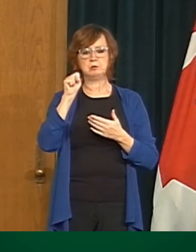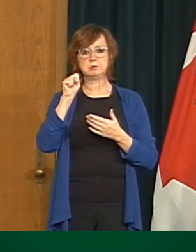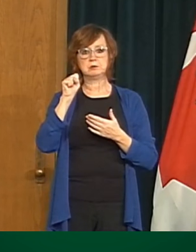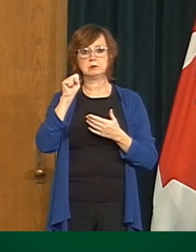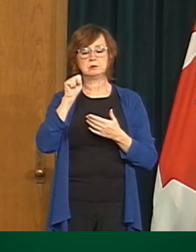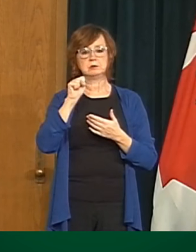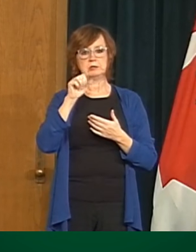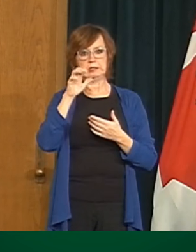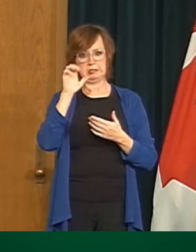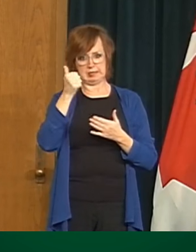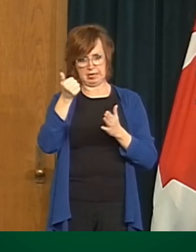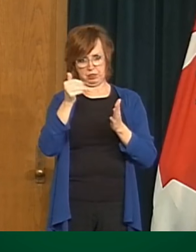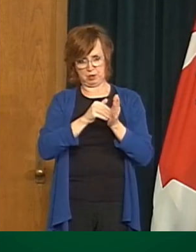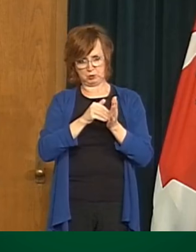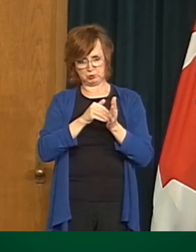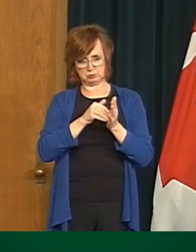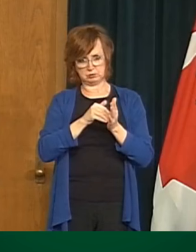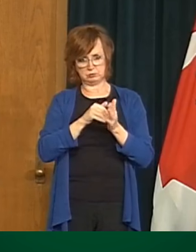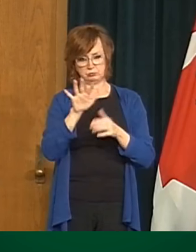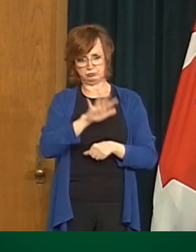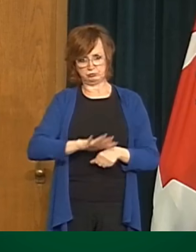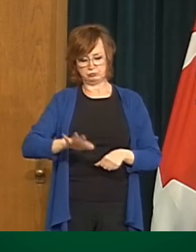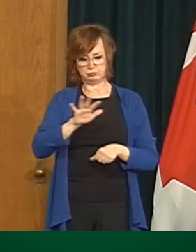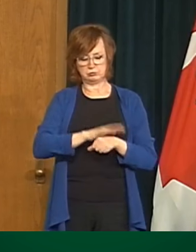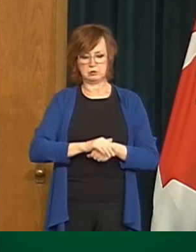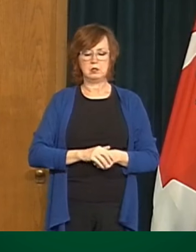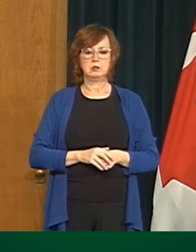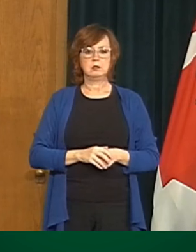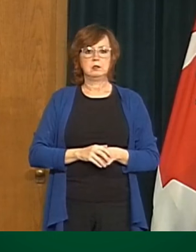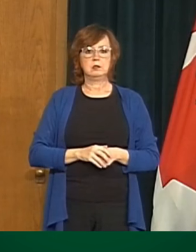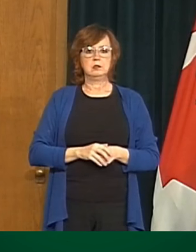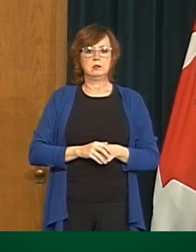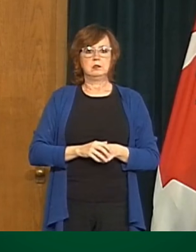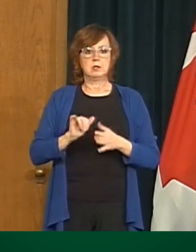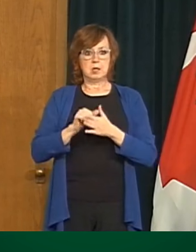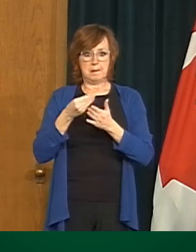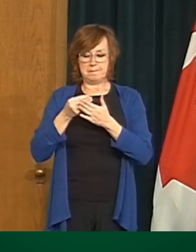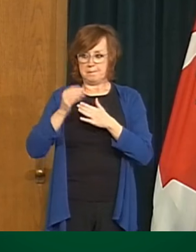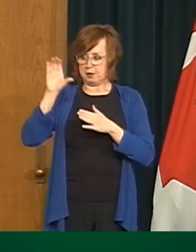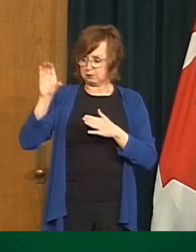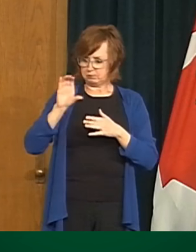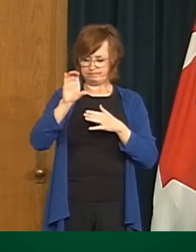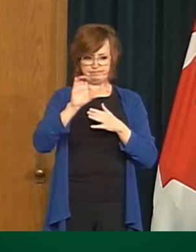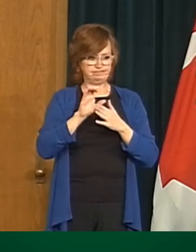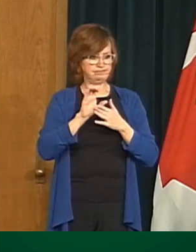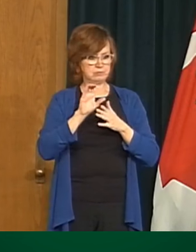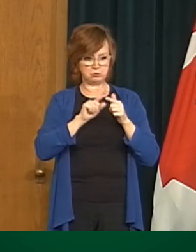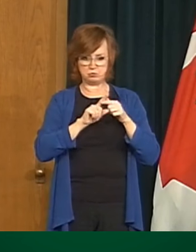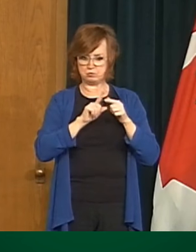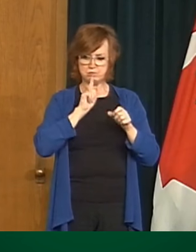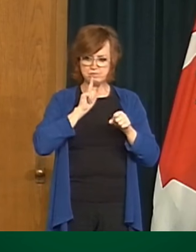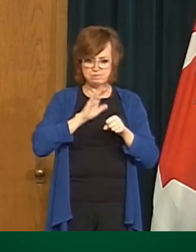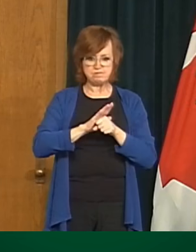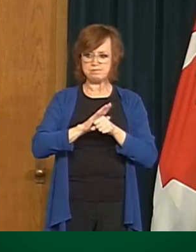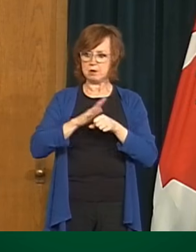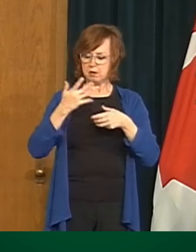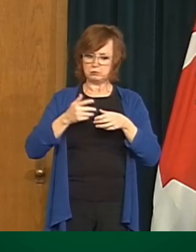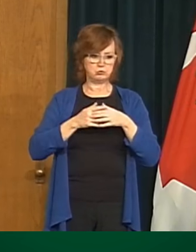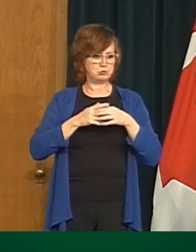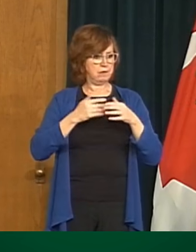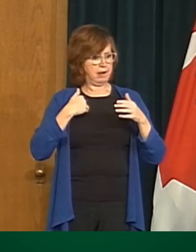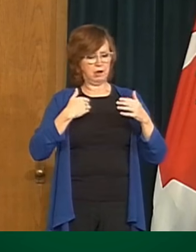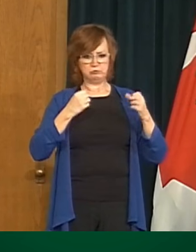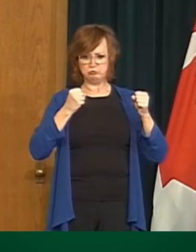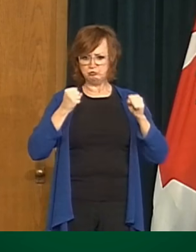increased investment in infrastructure funding supports the province's growth plan commitment to build strong communities by investing $30